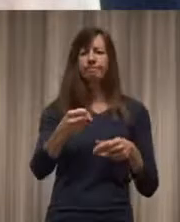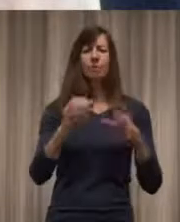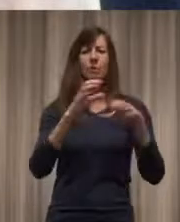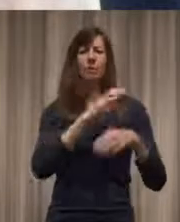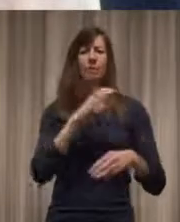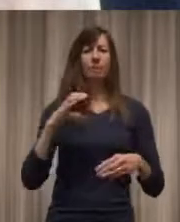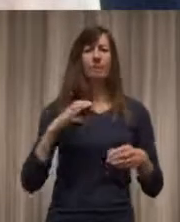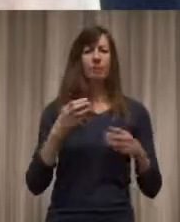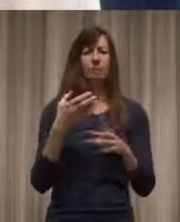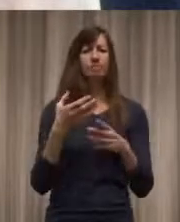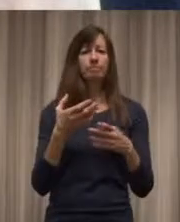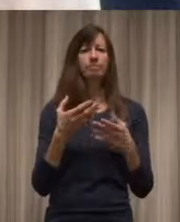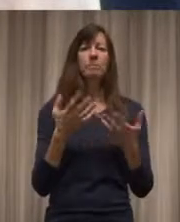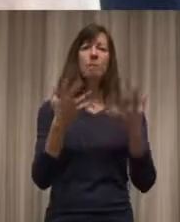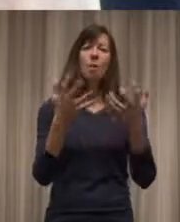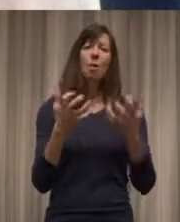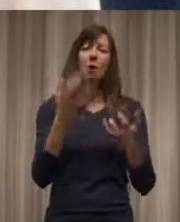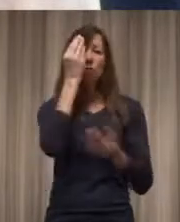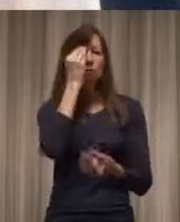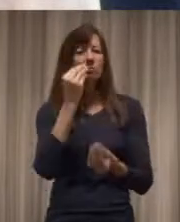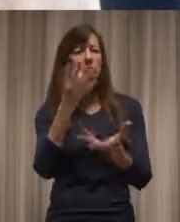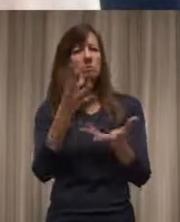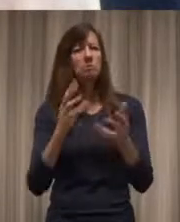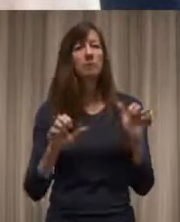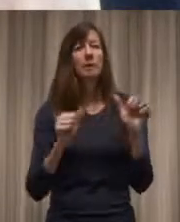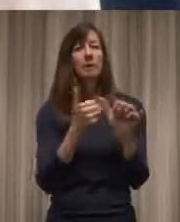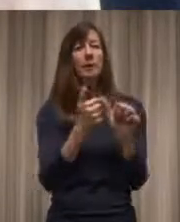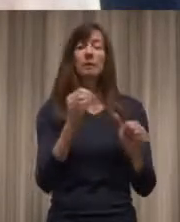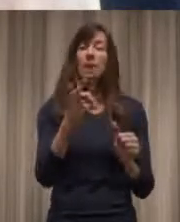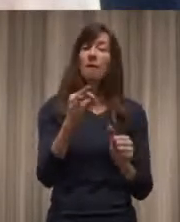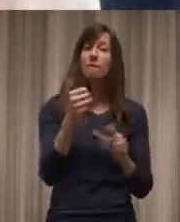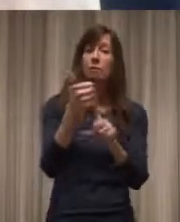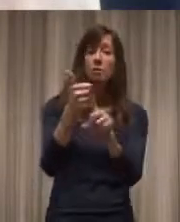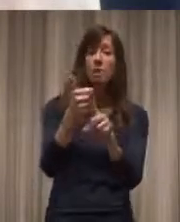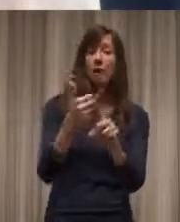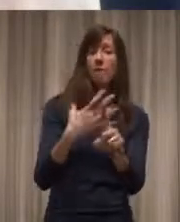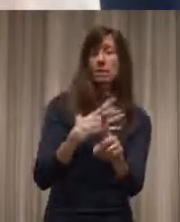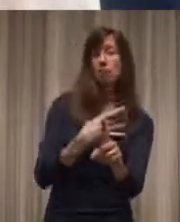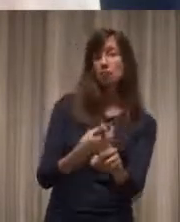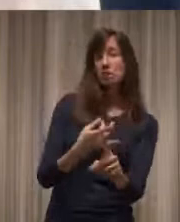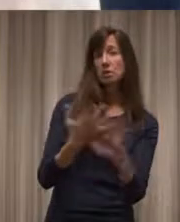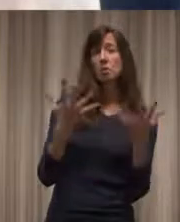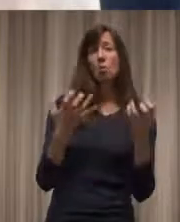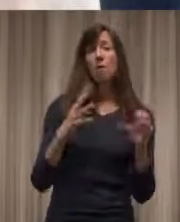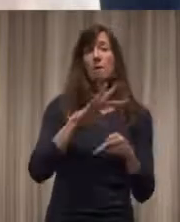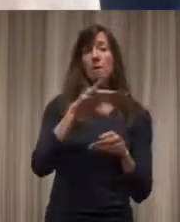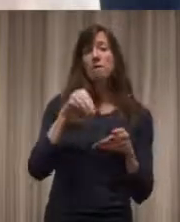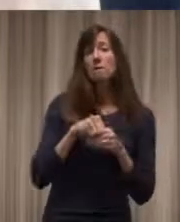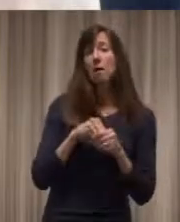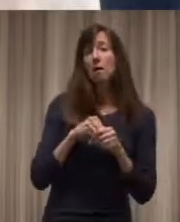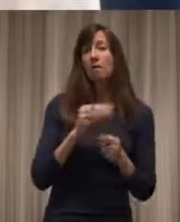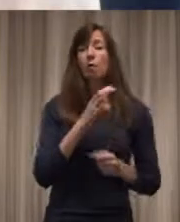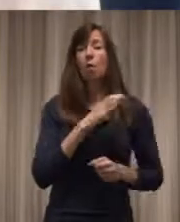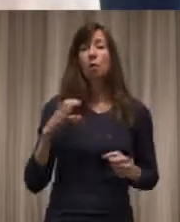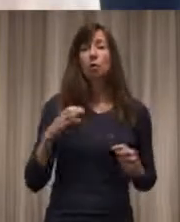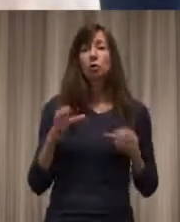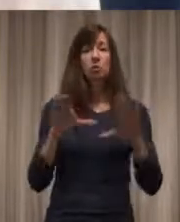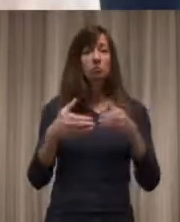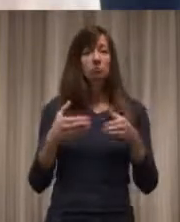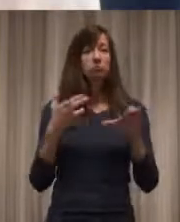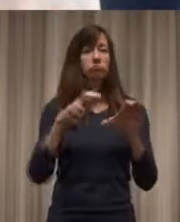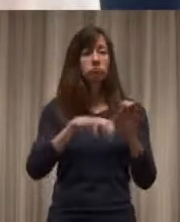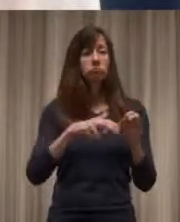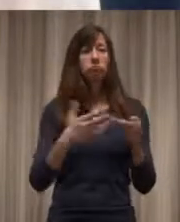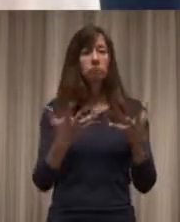folks there. If you want to get involved, please do reach out on that front. That effort is both to have input on